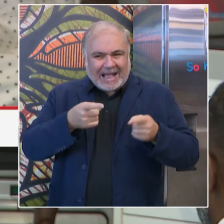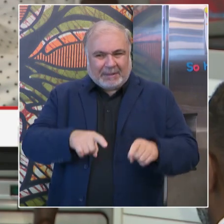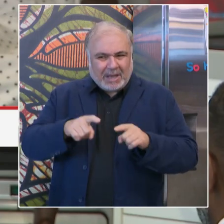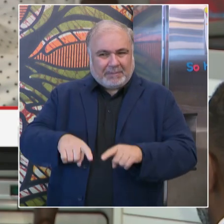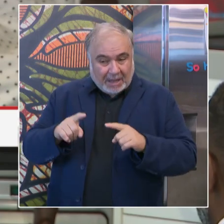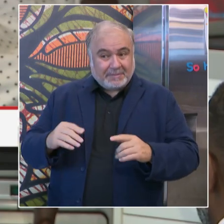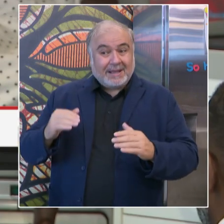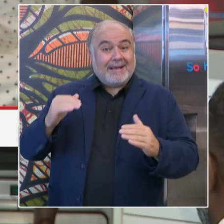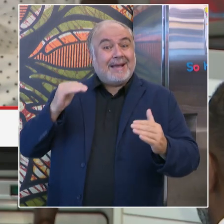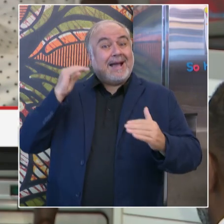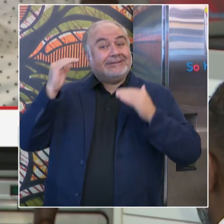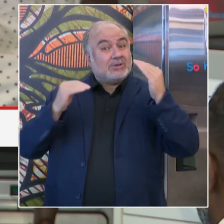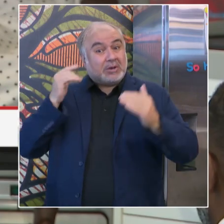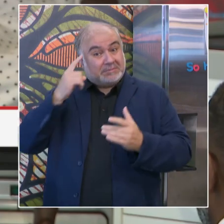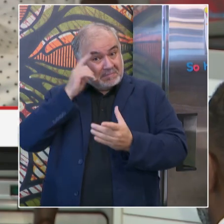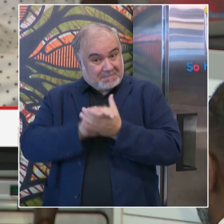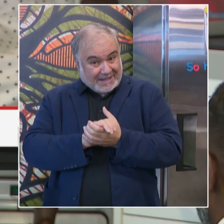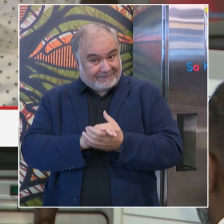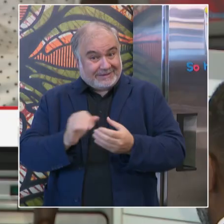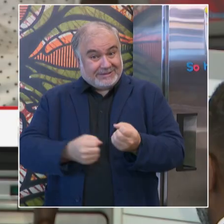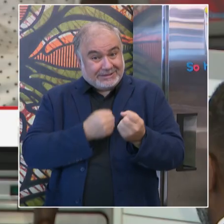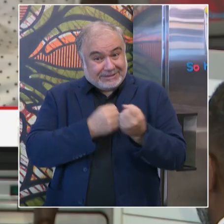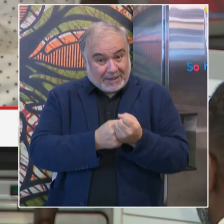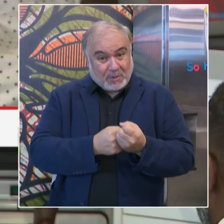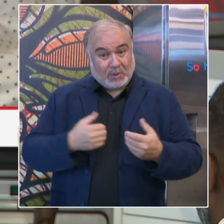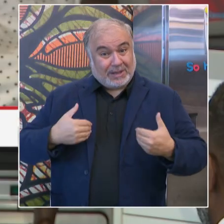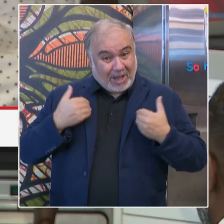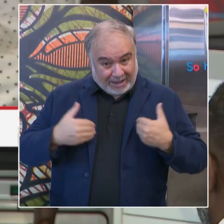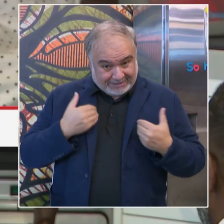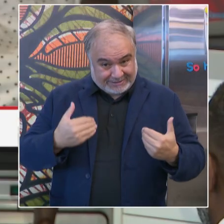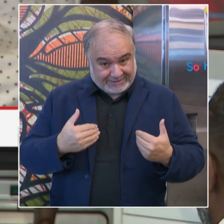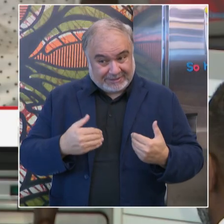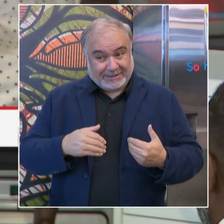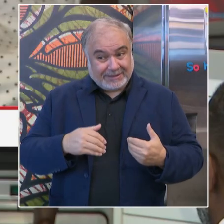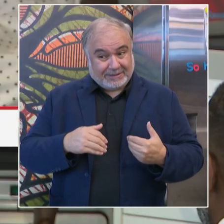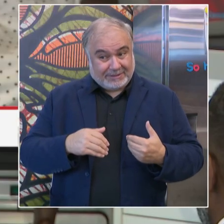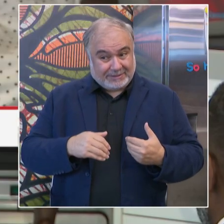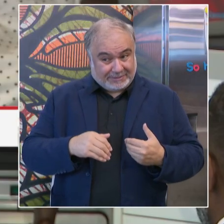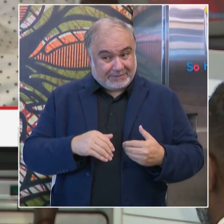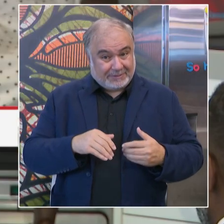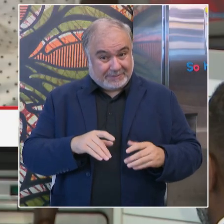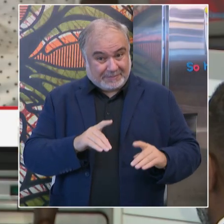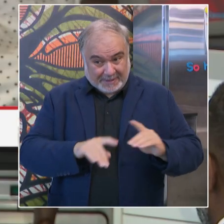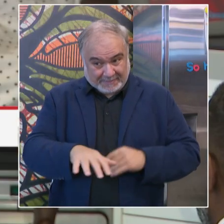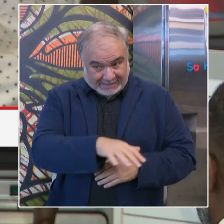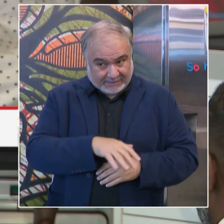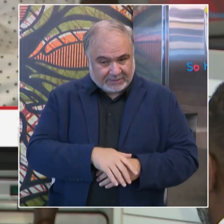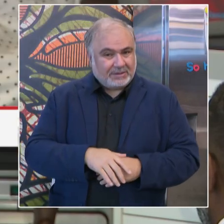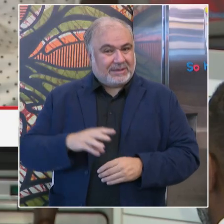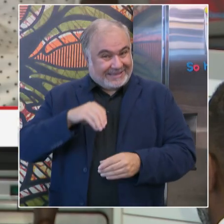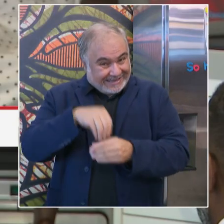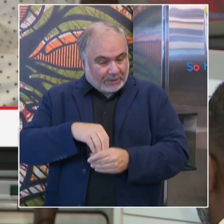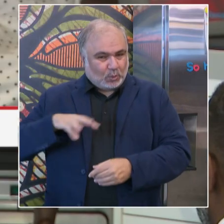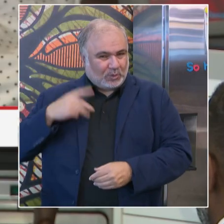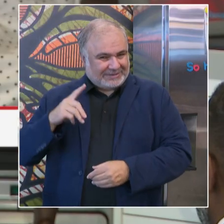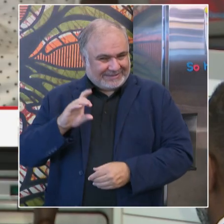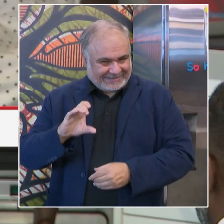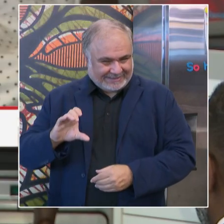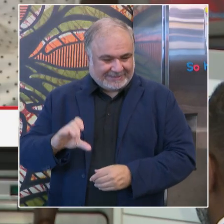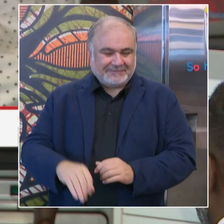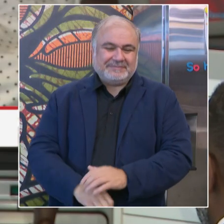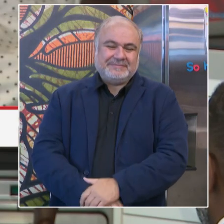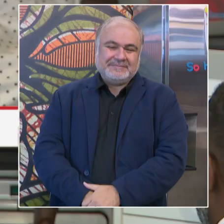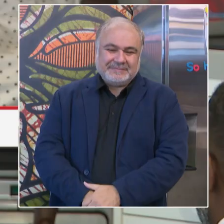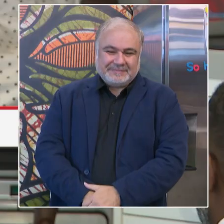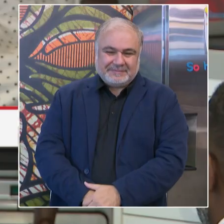your future. When we open doors like these, we are not just reimagining what high school can be